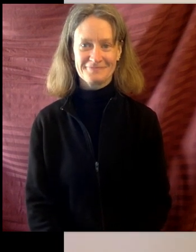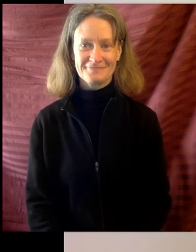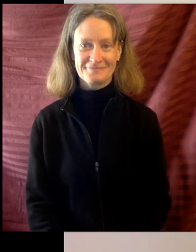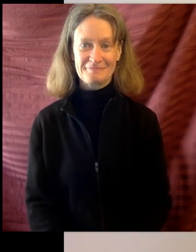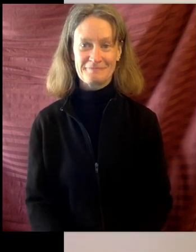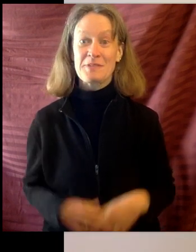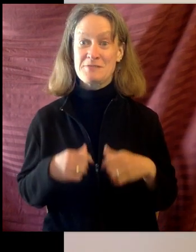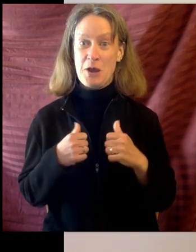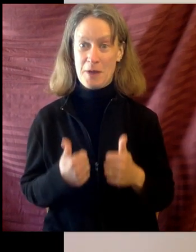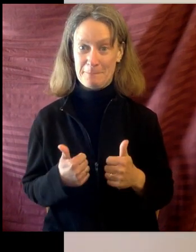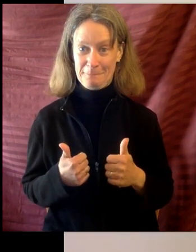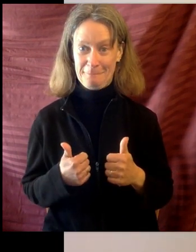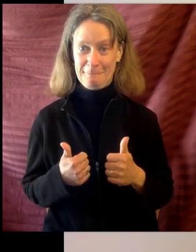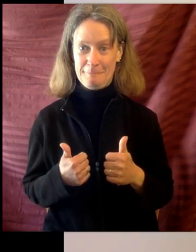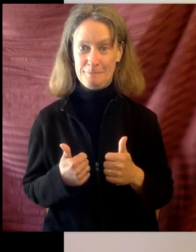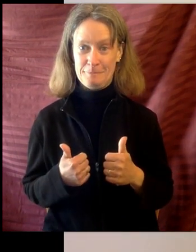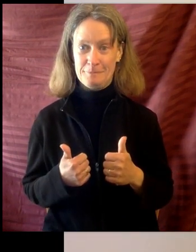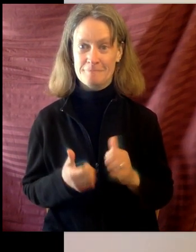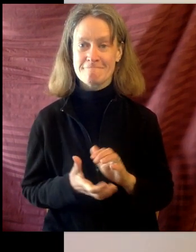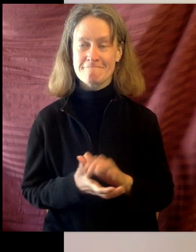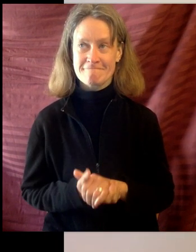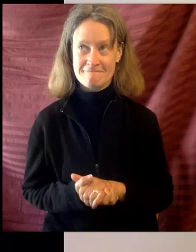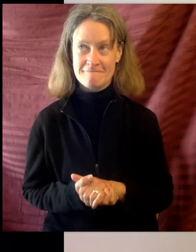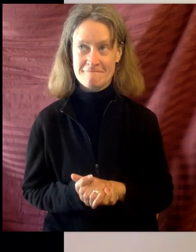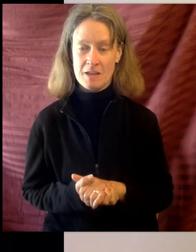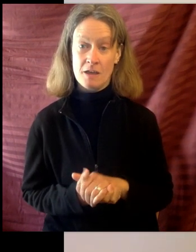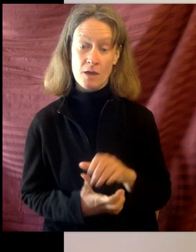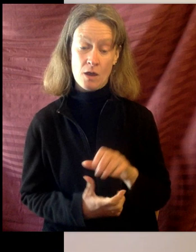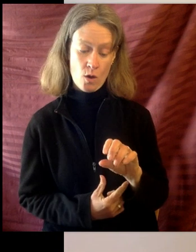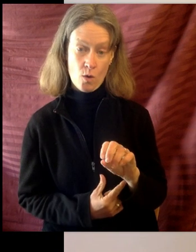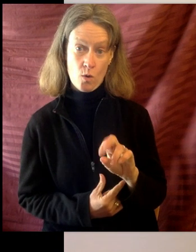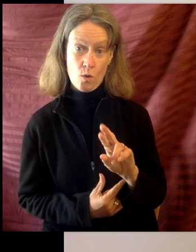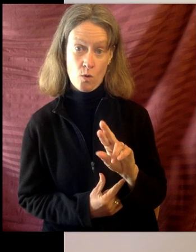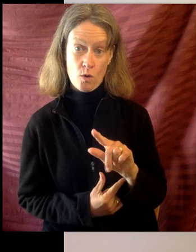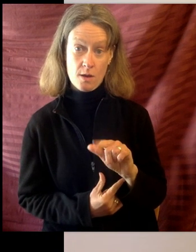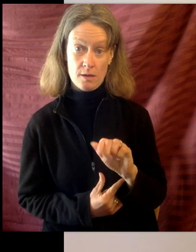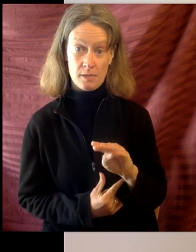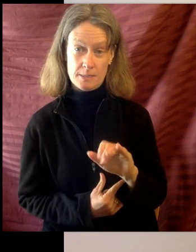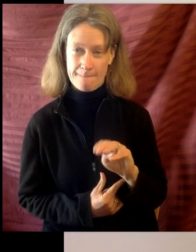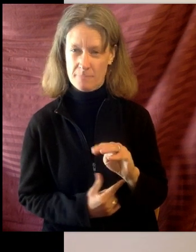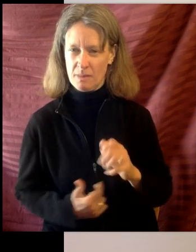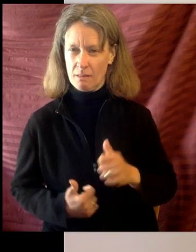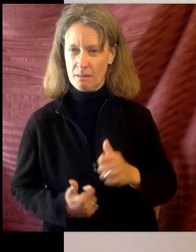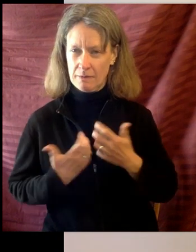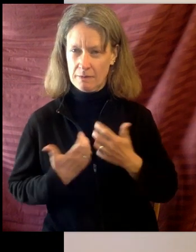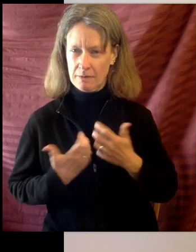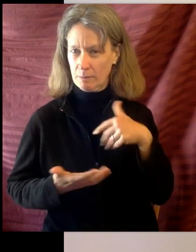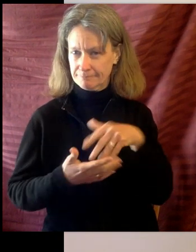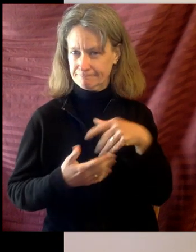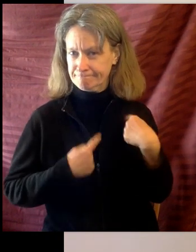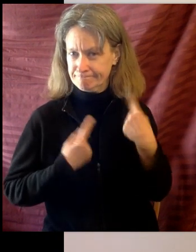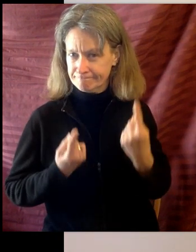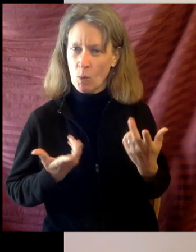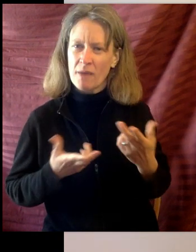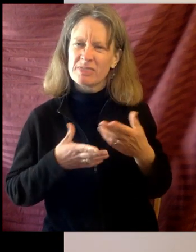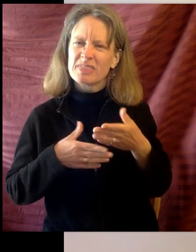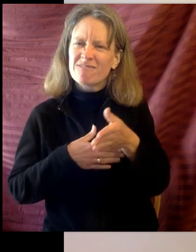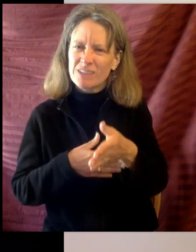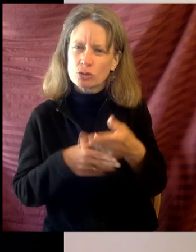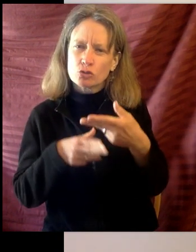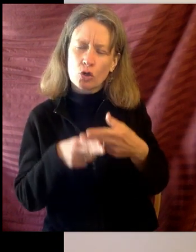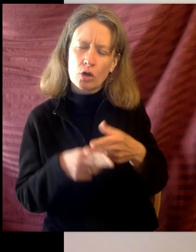All right, so the organism that we've been learning about is the stickleback, which is a little